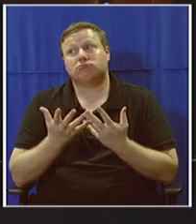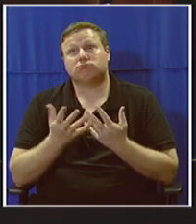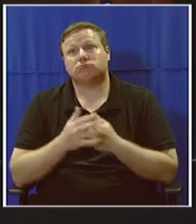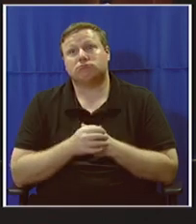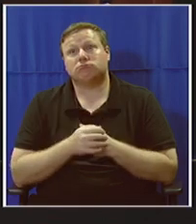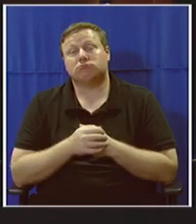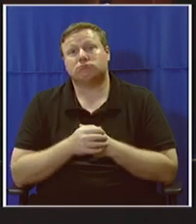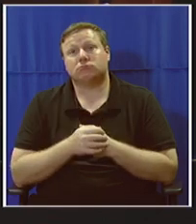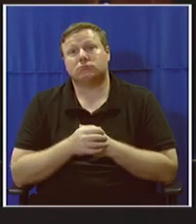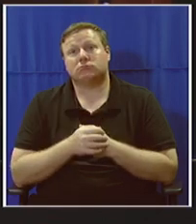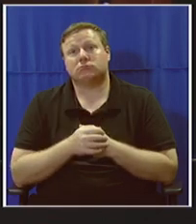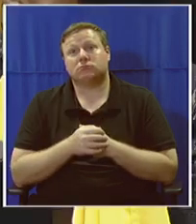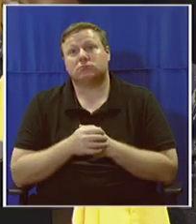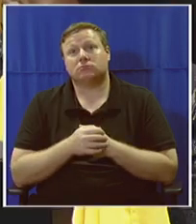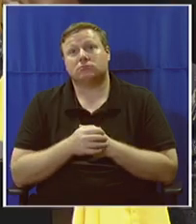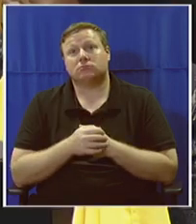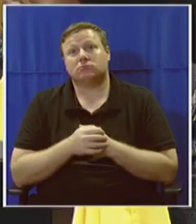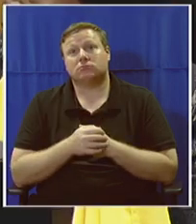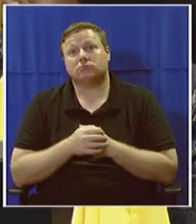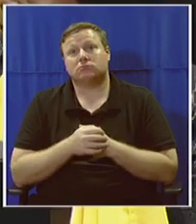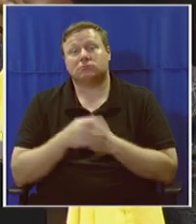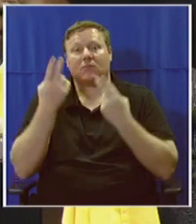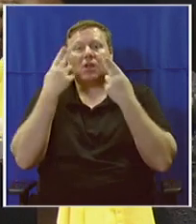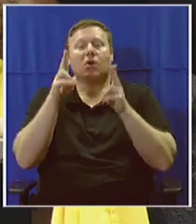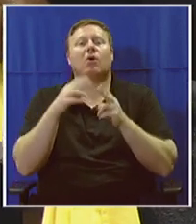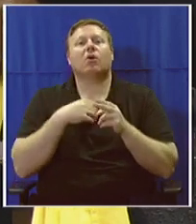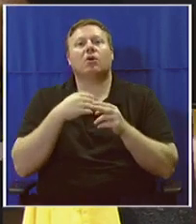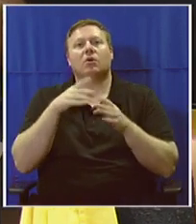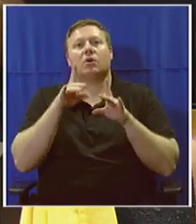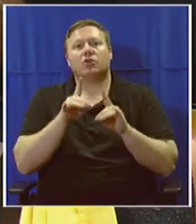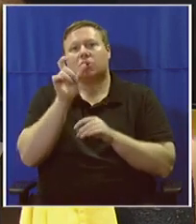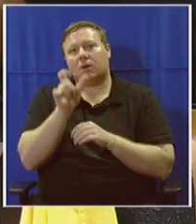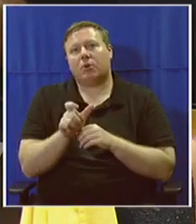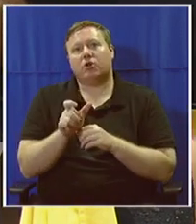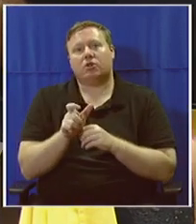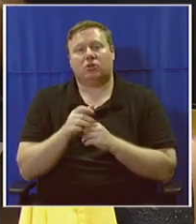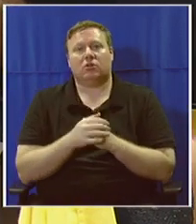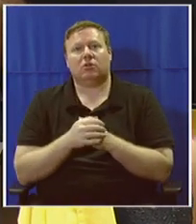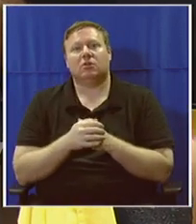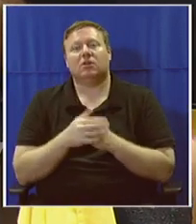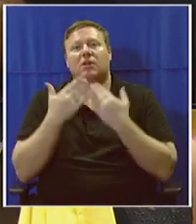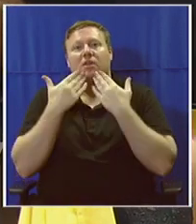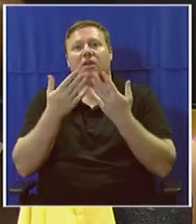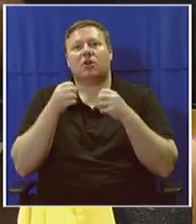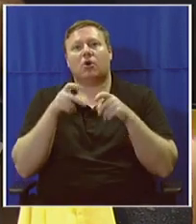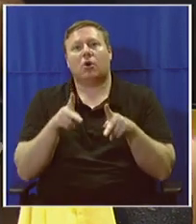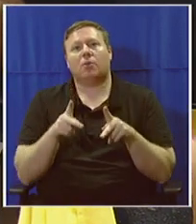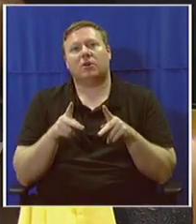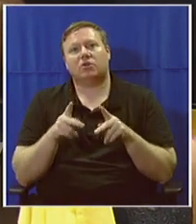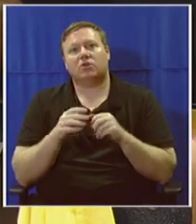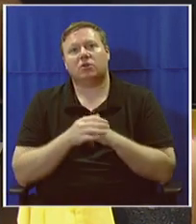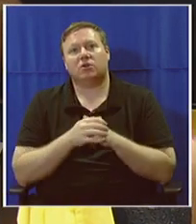Sihlalo wendlu ohloniphekileyo mandibulela ithuba. Ndivuyisana kakhulu nomama